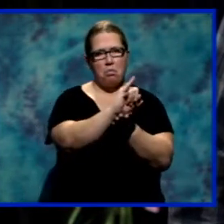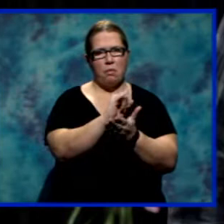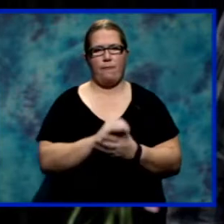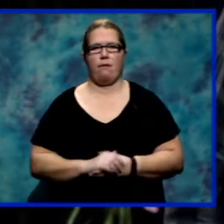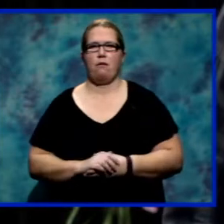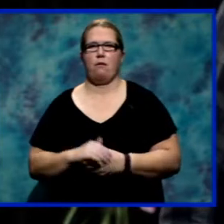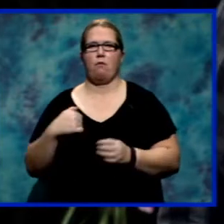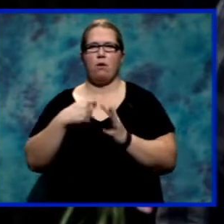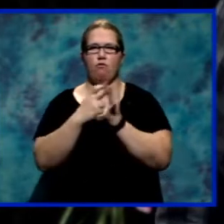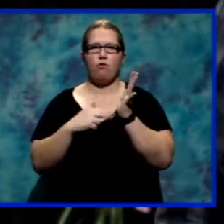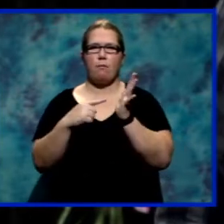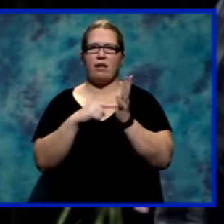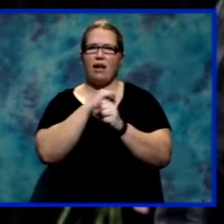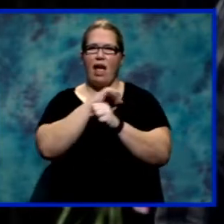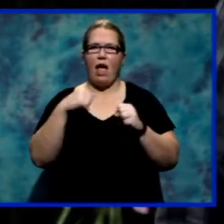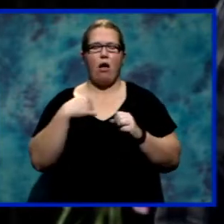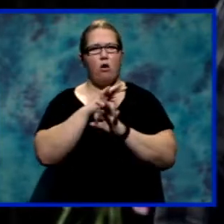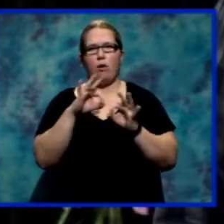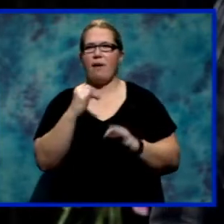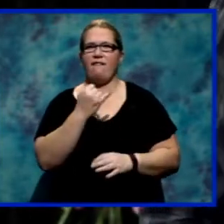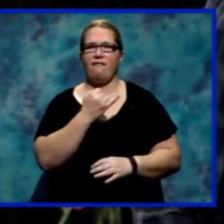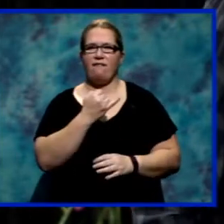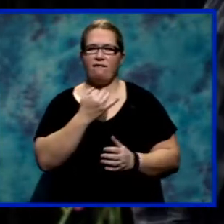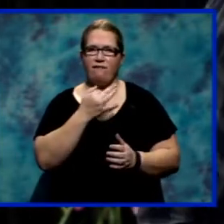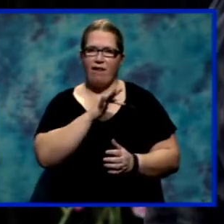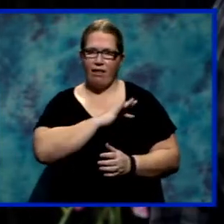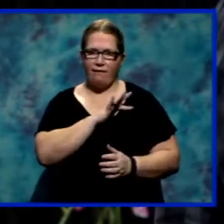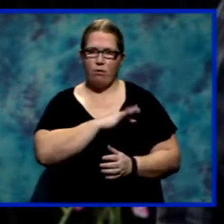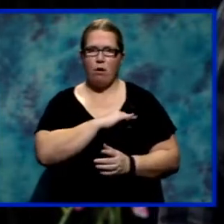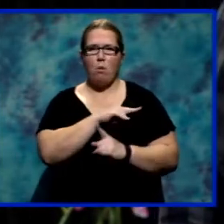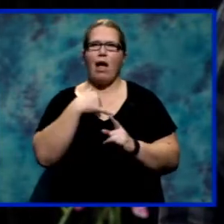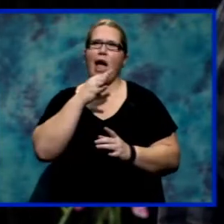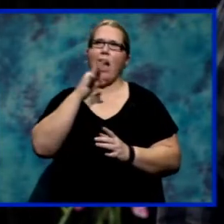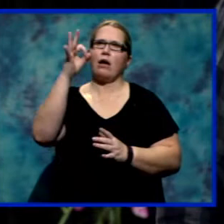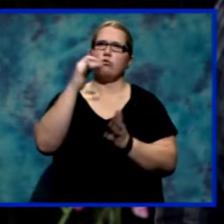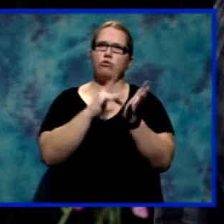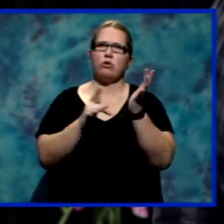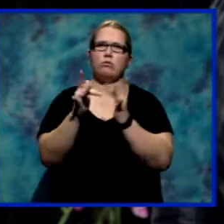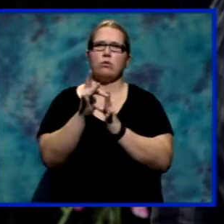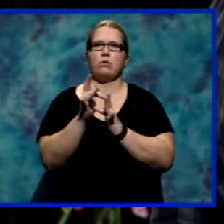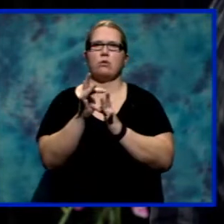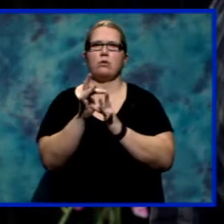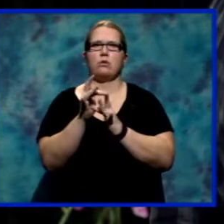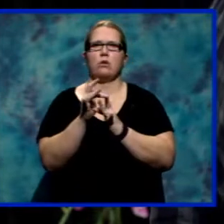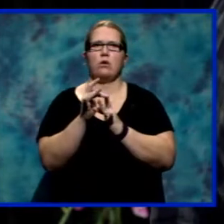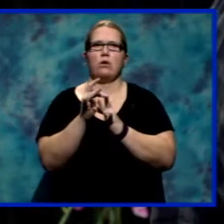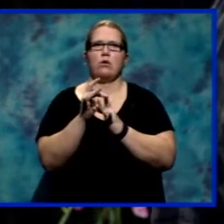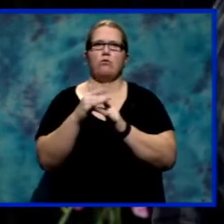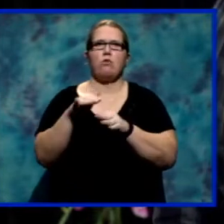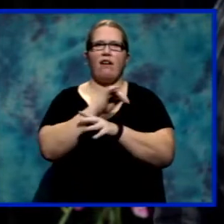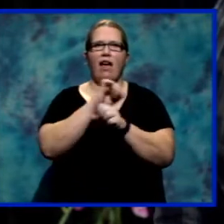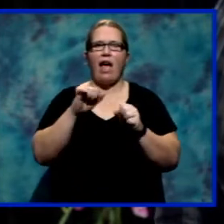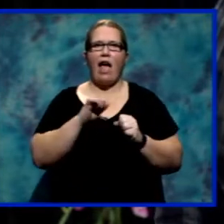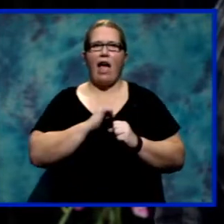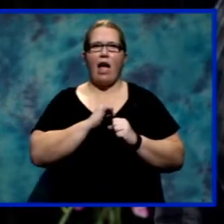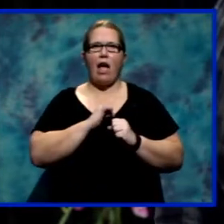We repent of our unfaithfulness. And we ask you, Jesus, to cover us and our sins with the blood